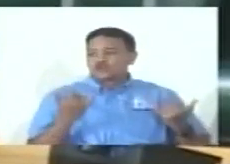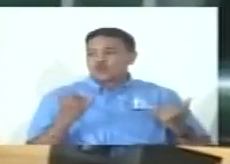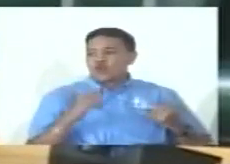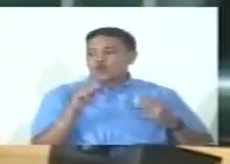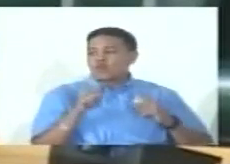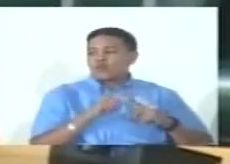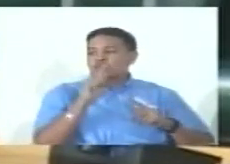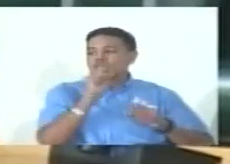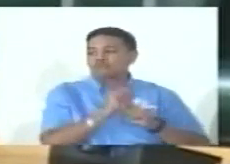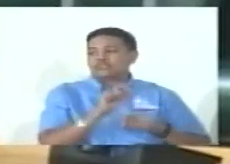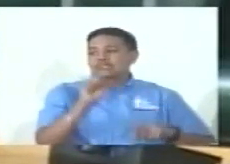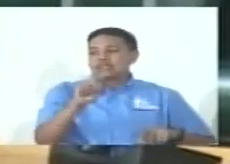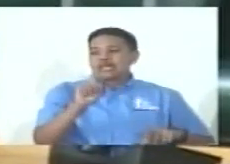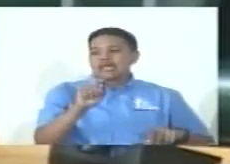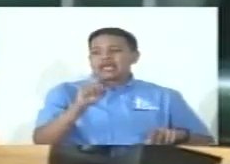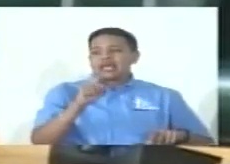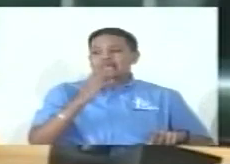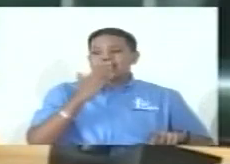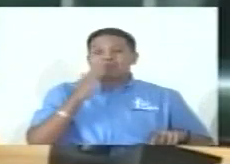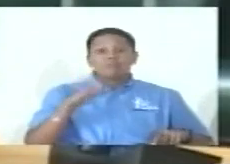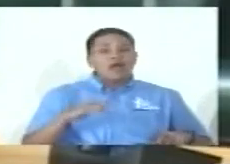is needed badly.